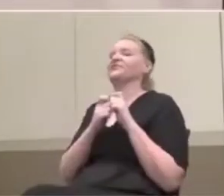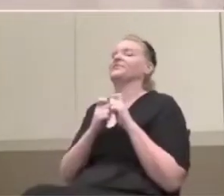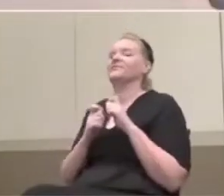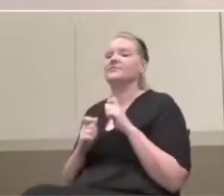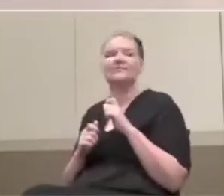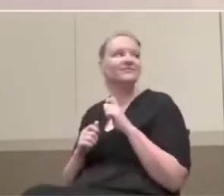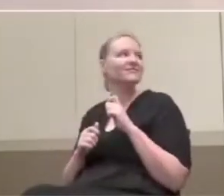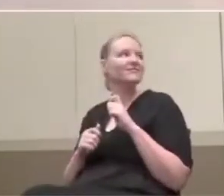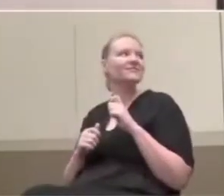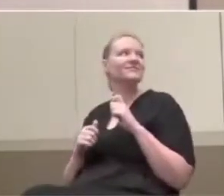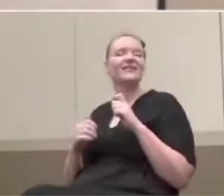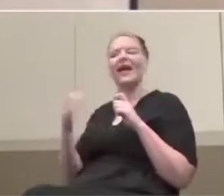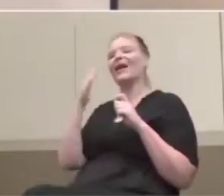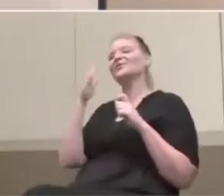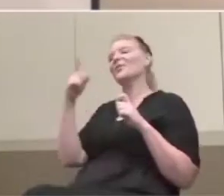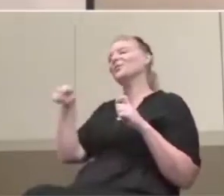lady.